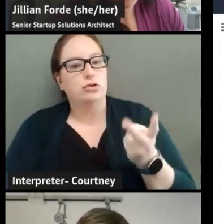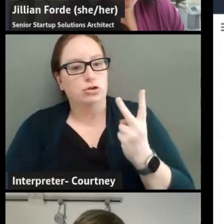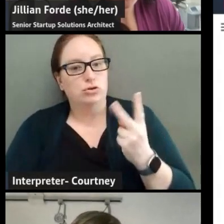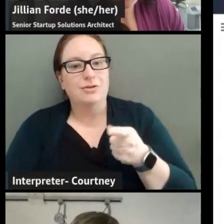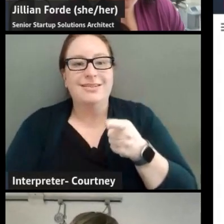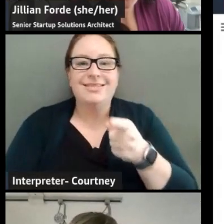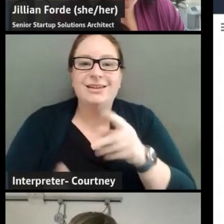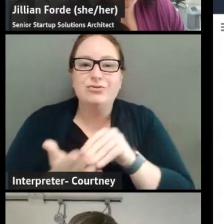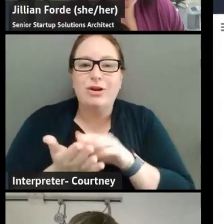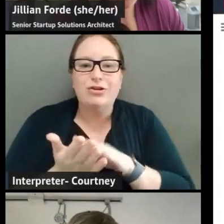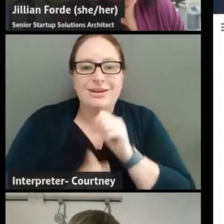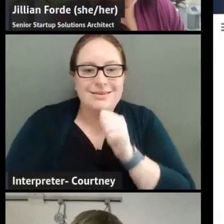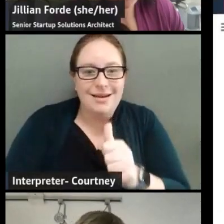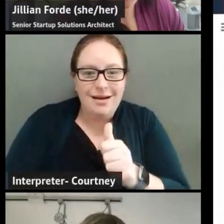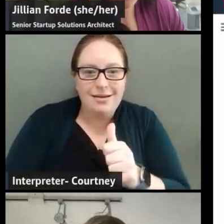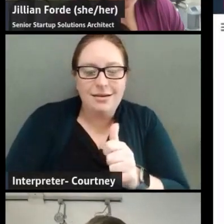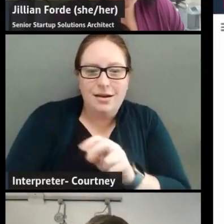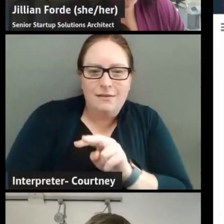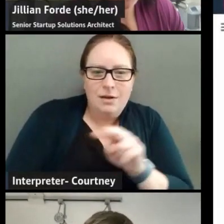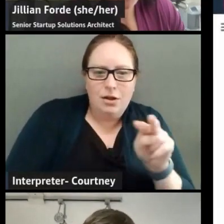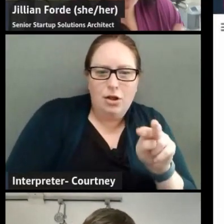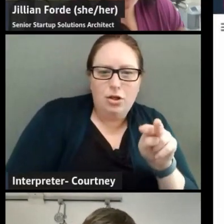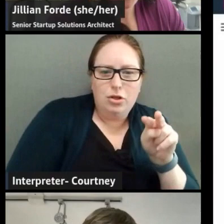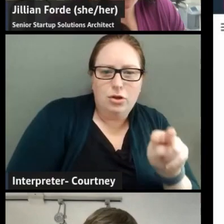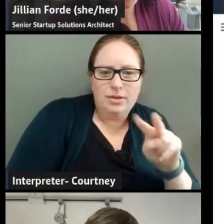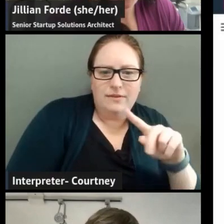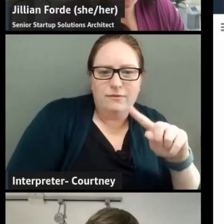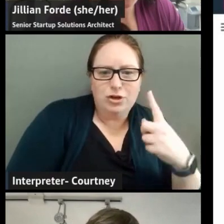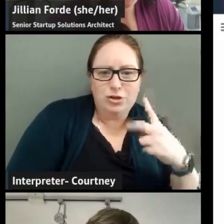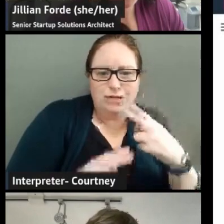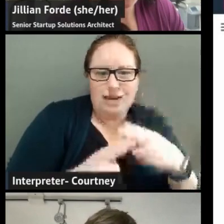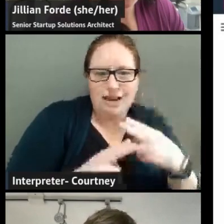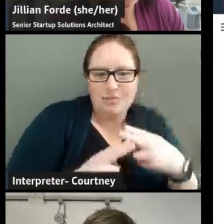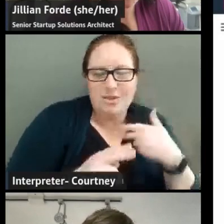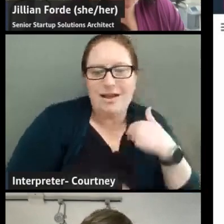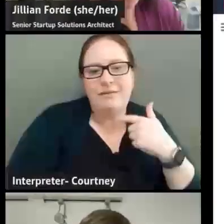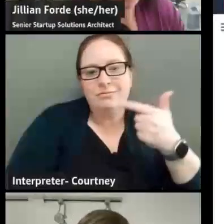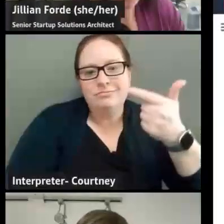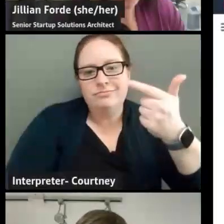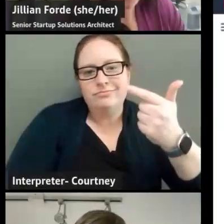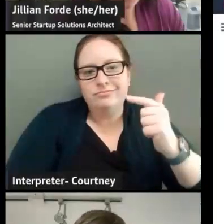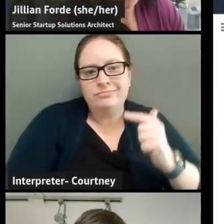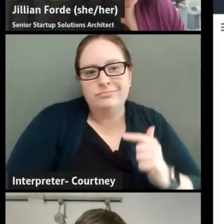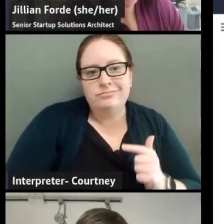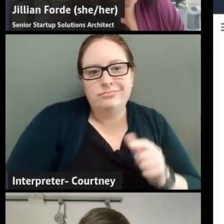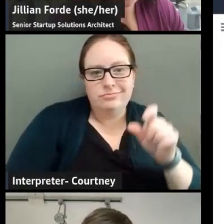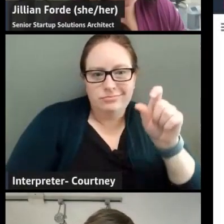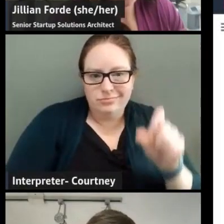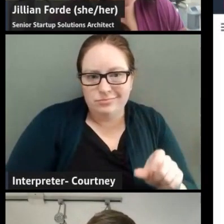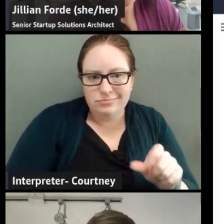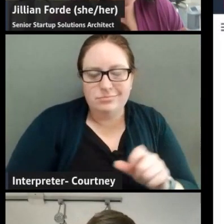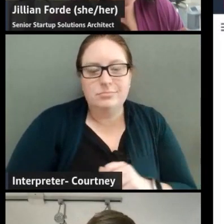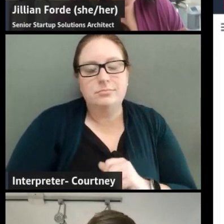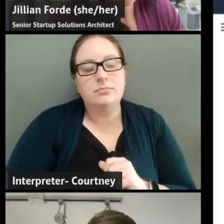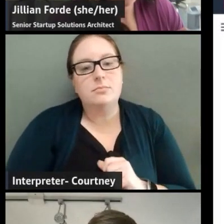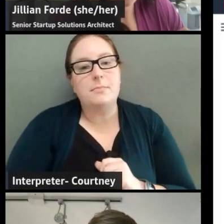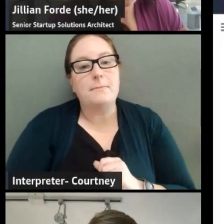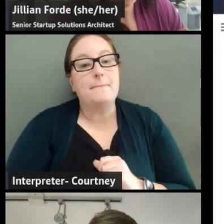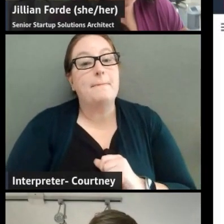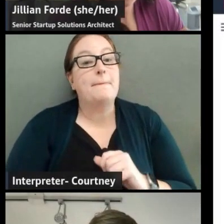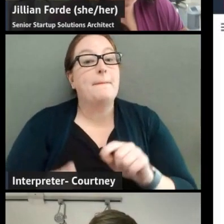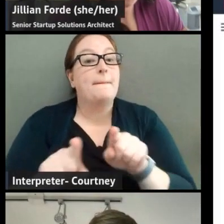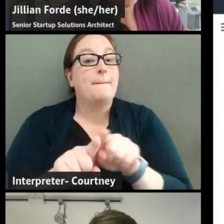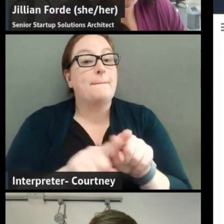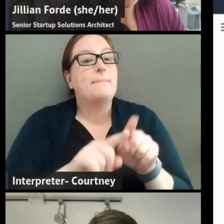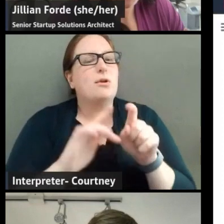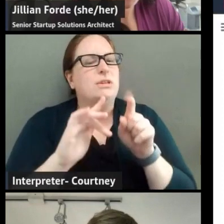it is not. And if I come over to the left and I look at the first names over here, you see that we have a series of records that are this way. Additionally, we do skip